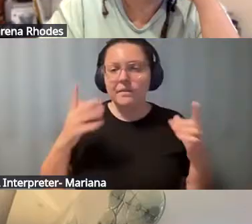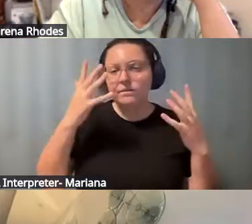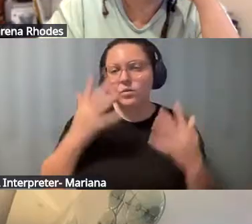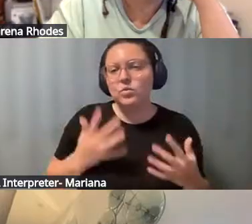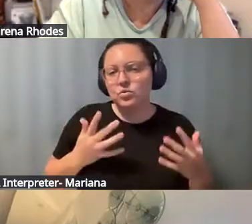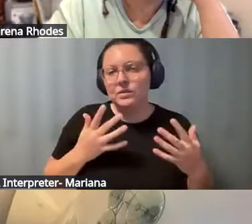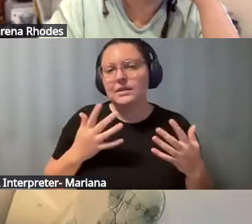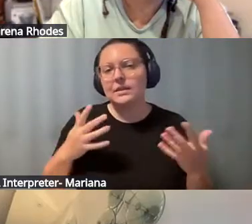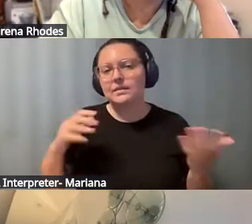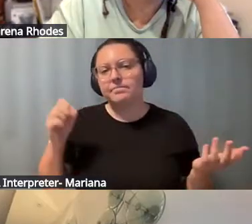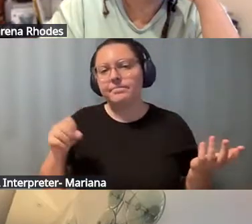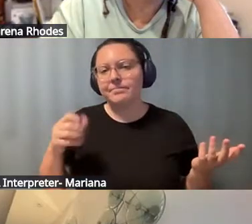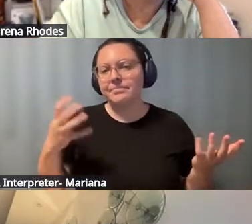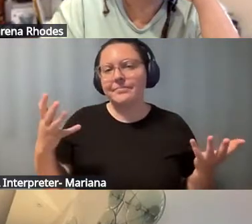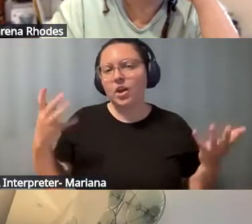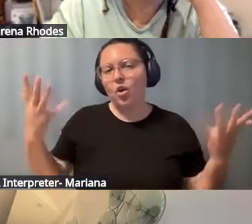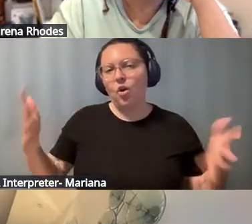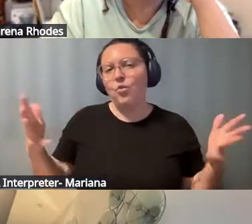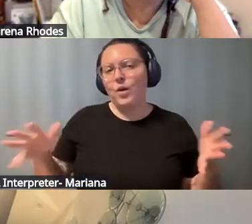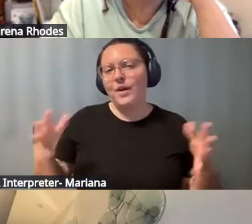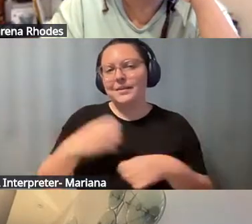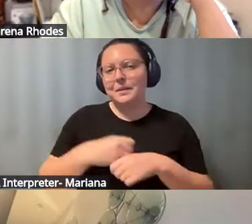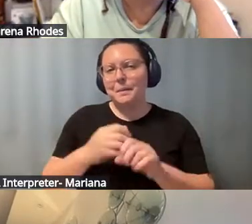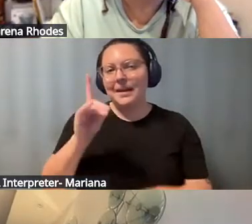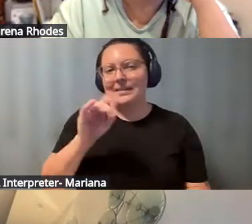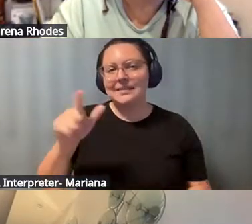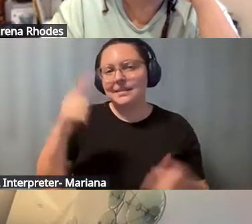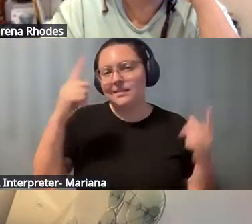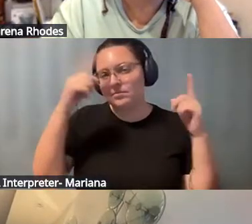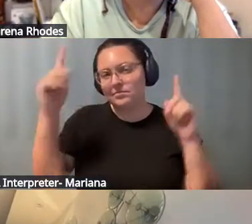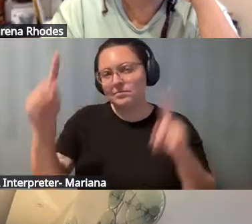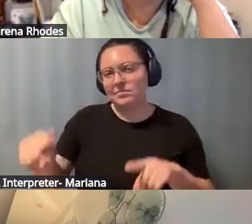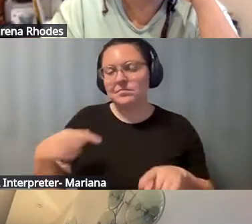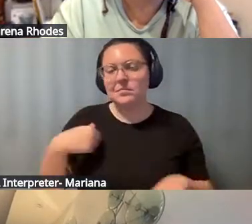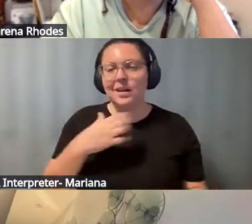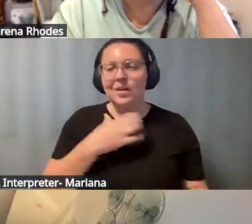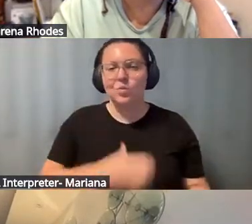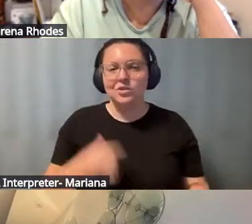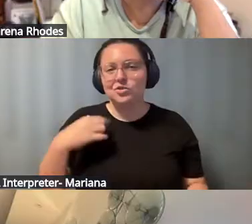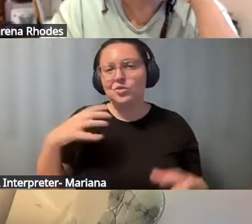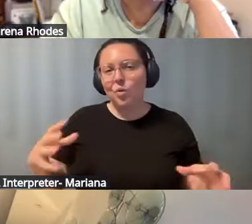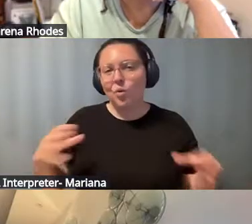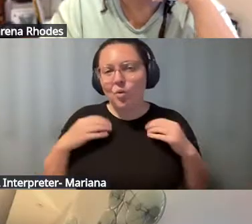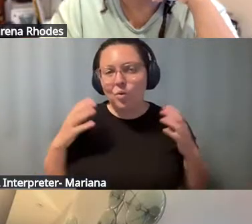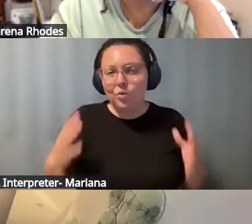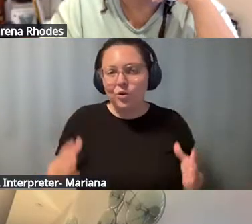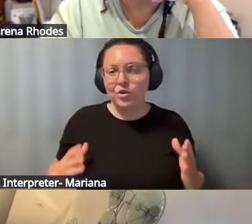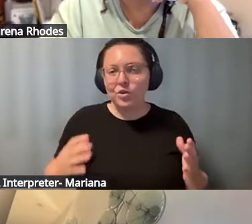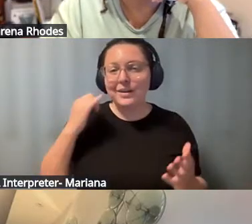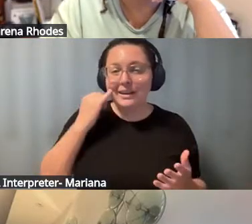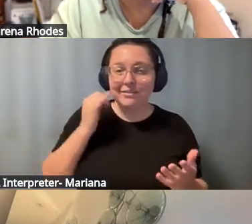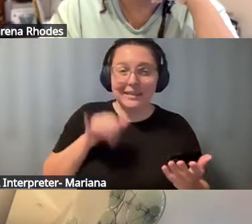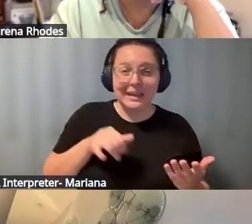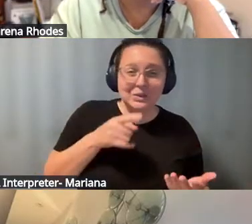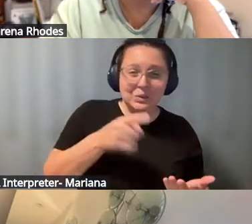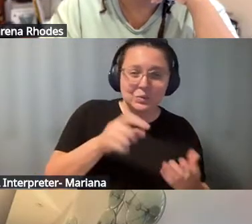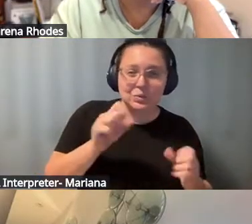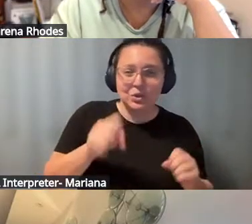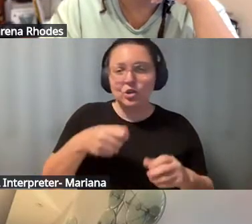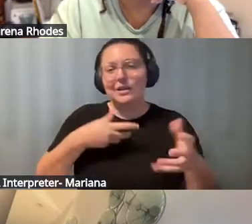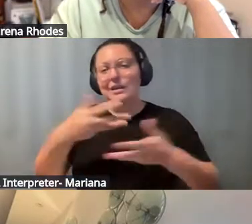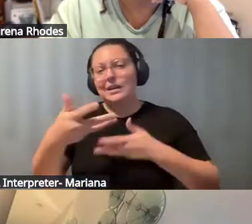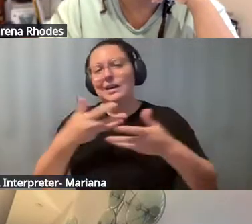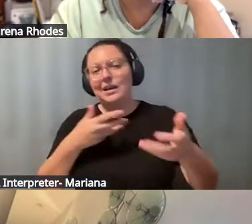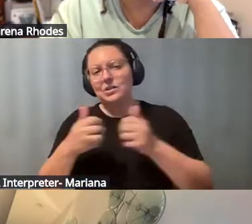the deal has already been made. I wish that the owner, if that was you, would have be able to engage with the